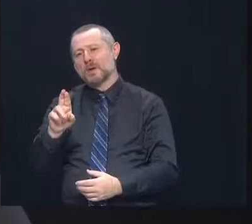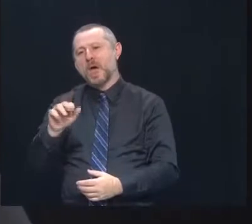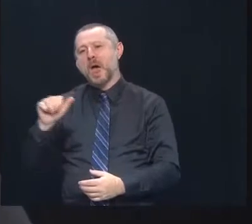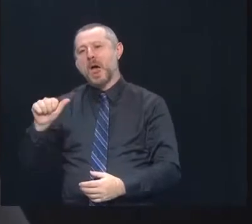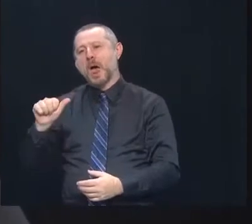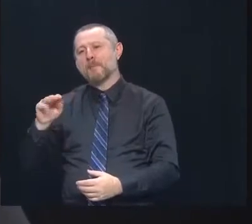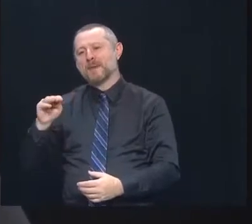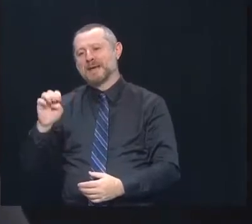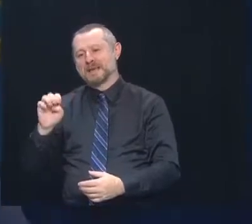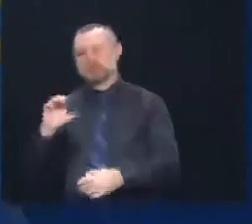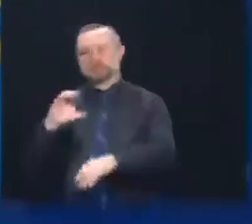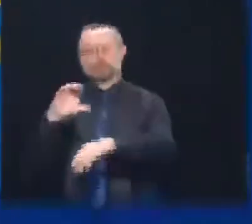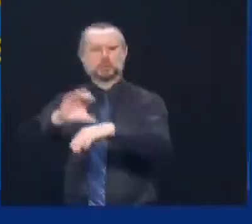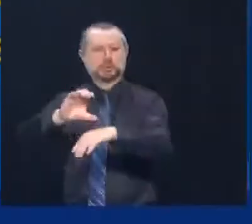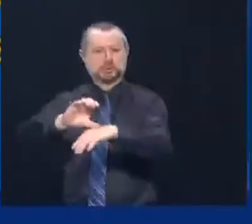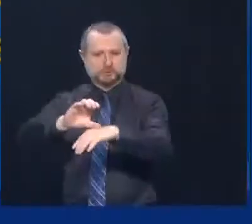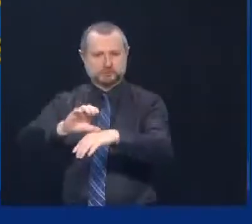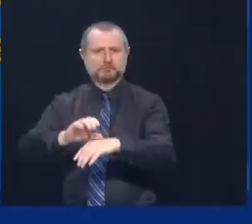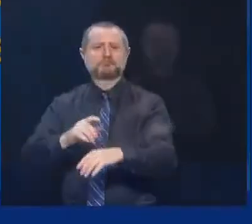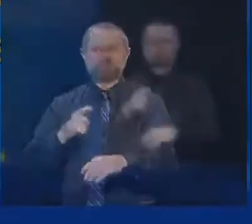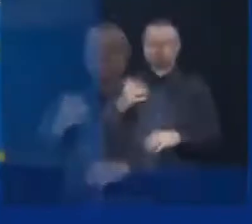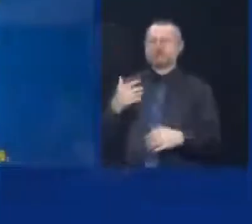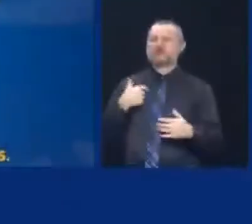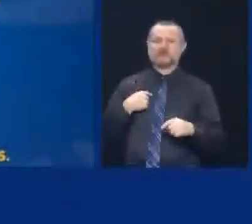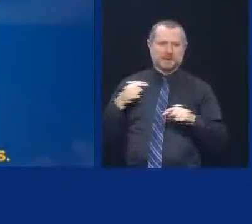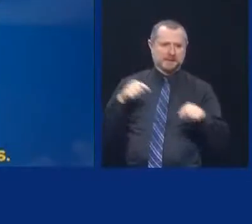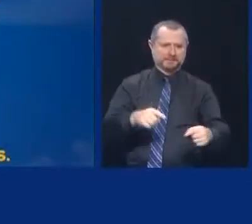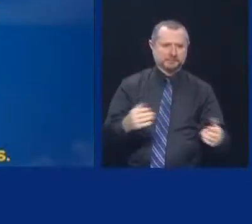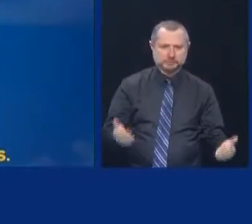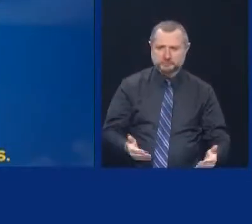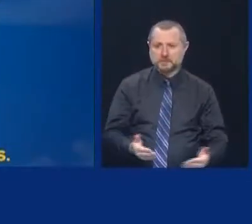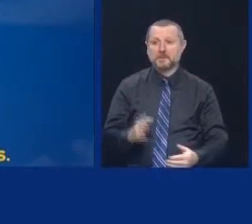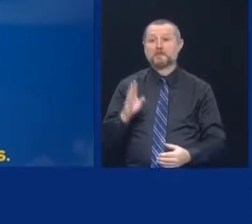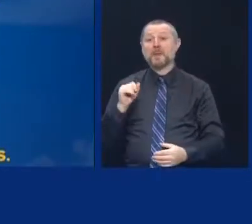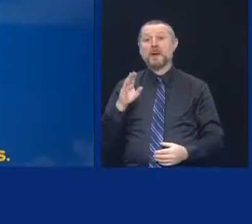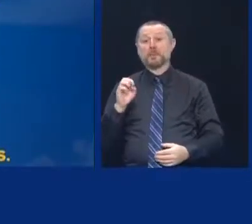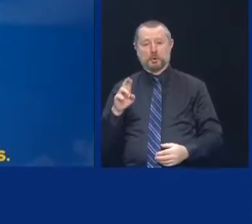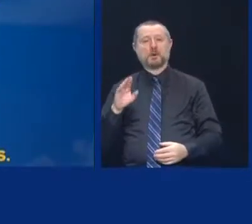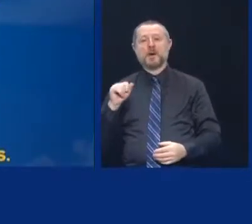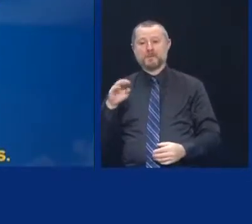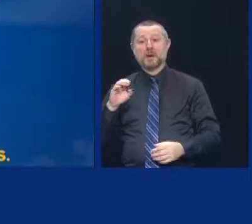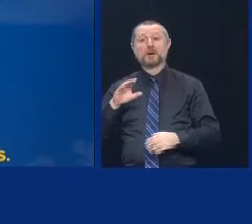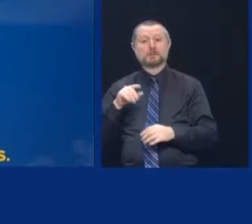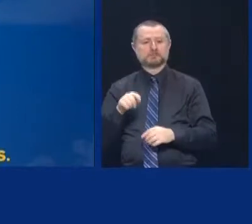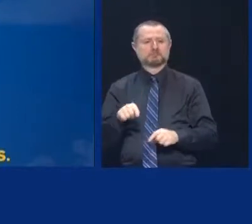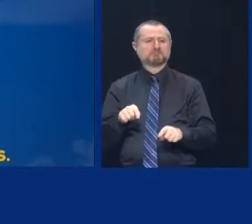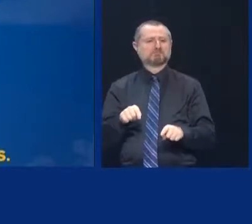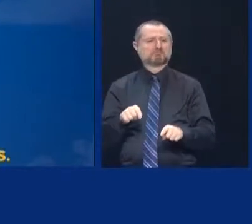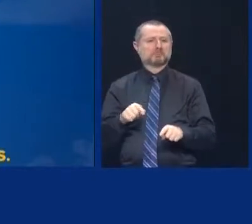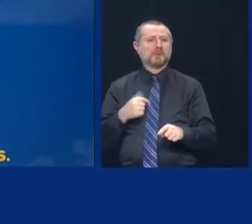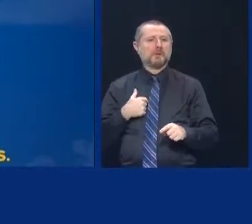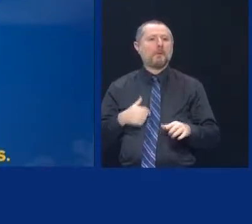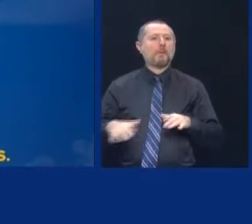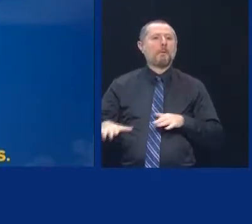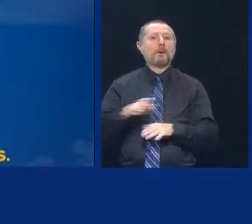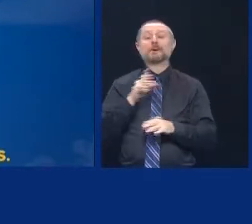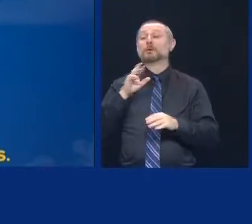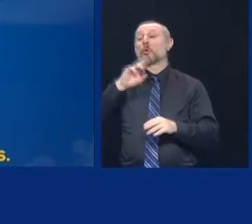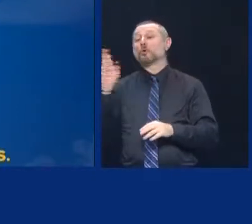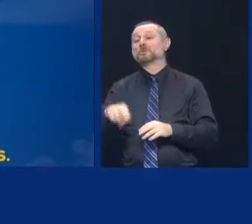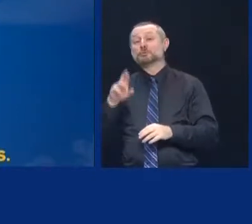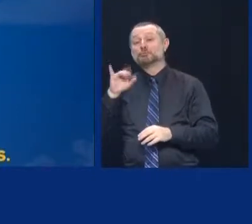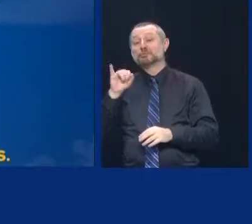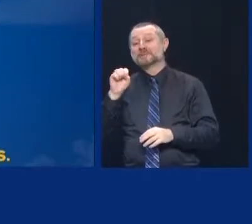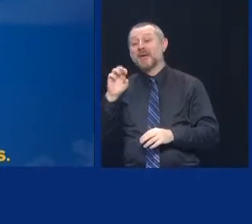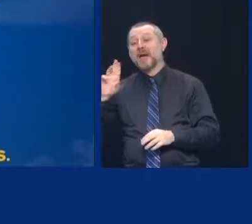today and the Rochester Rise Up. I also want to thank the National Guard who are here today to help us distribute